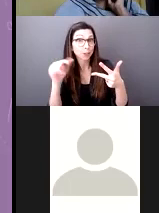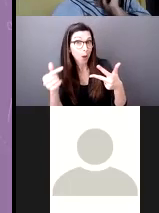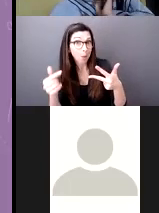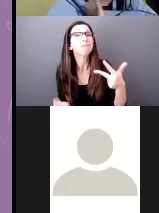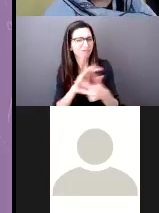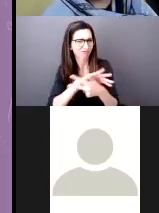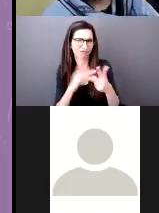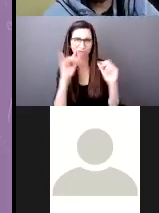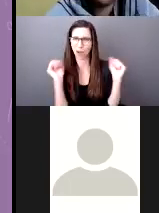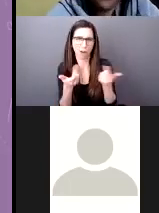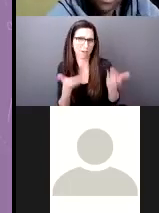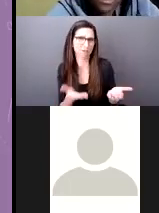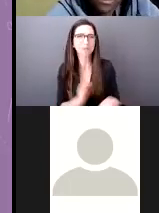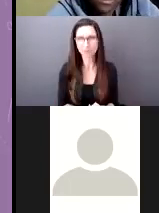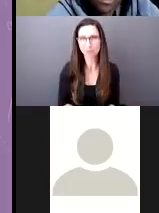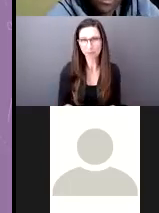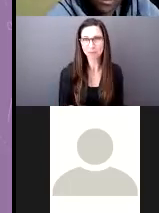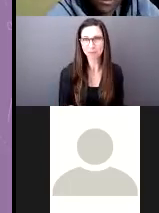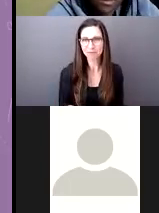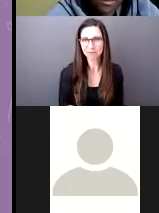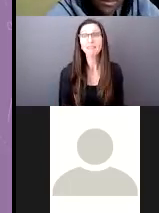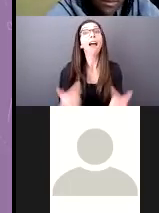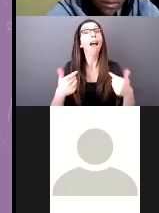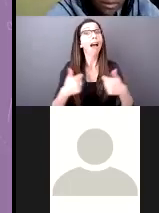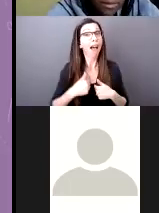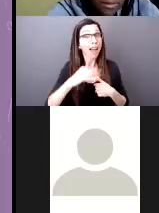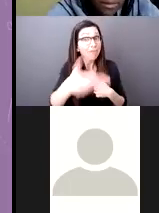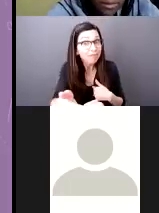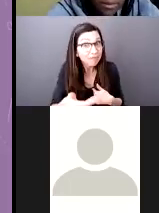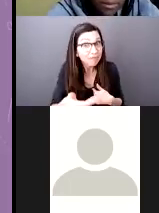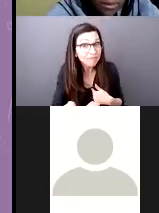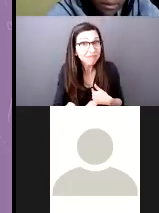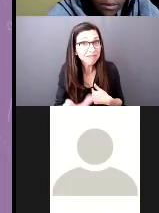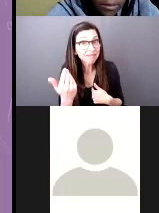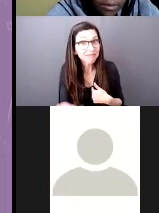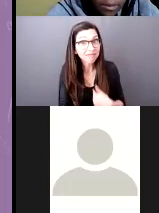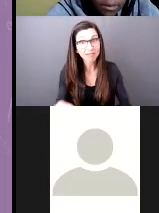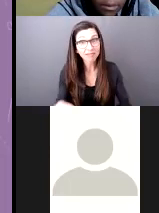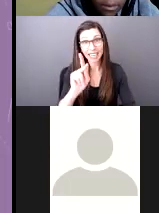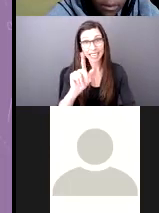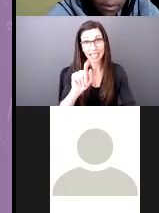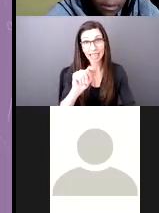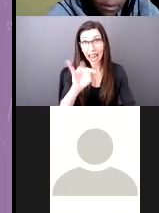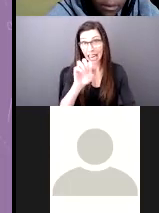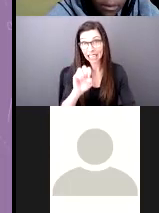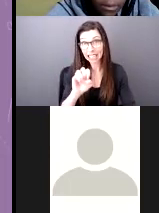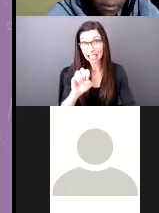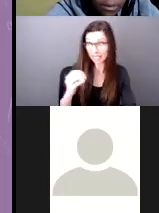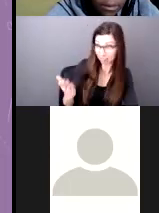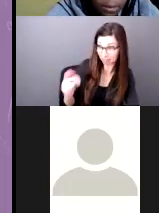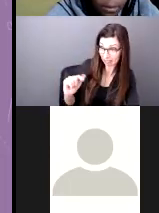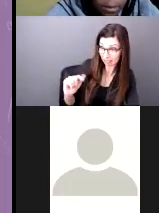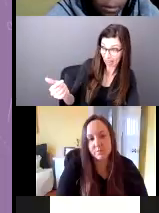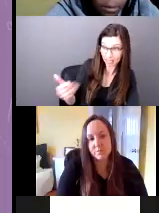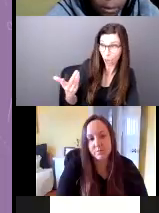And I'm going to invite Katie back, and Ryan, I don't know if you're, or Laura, if you're going to